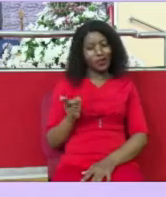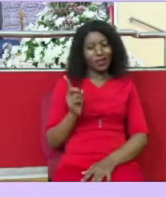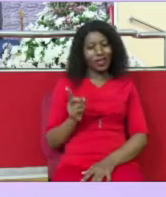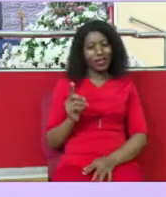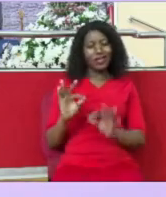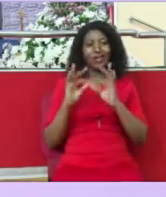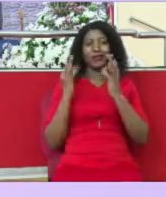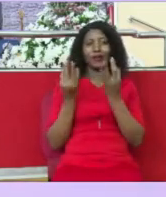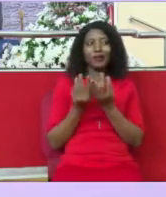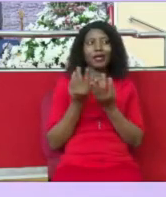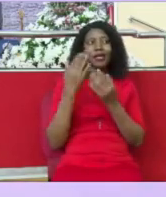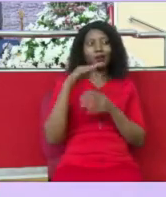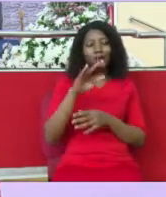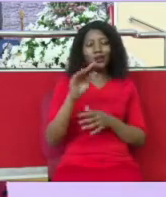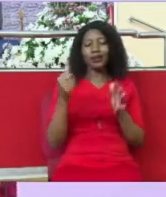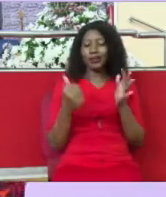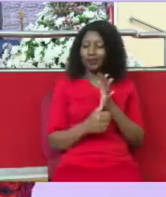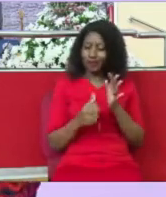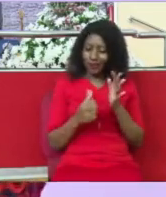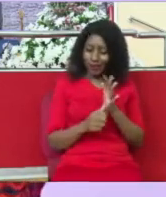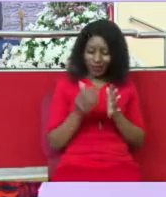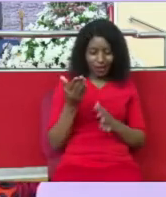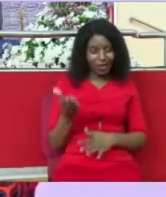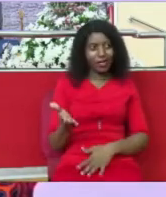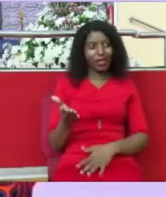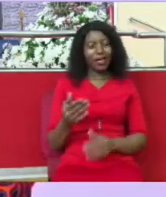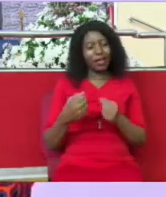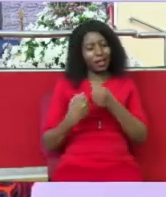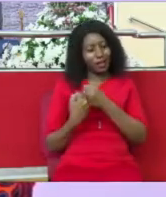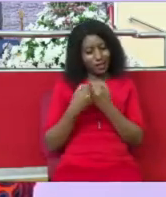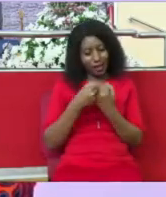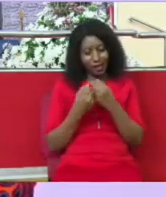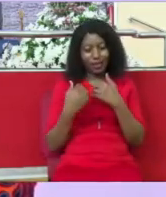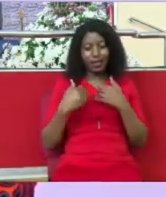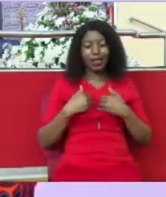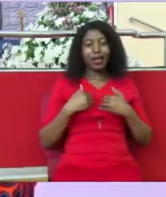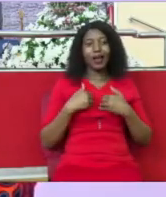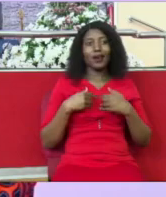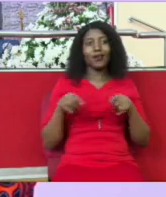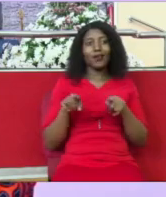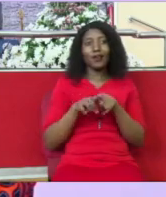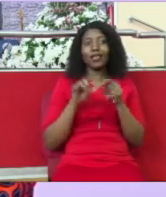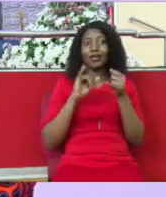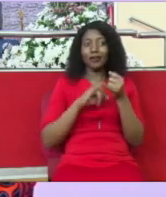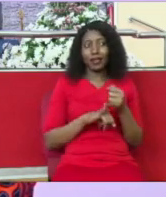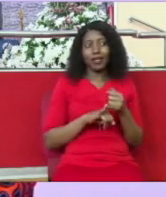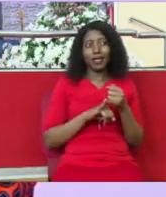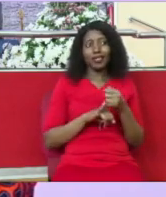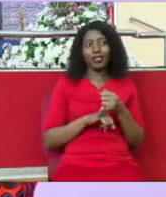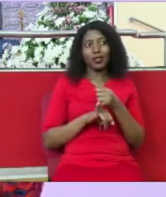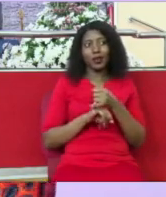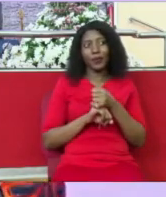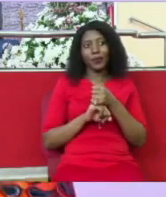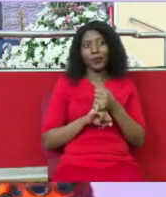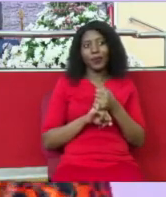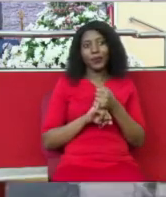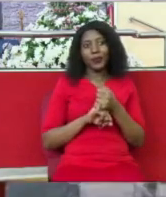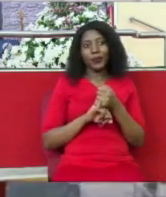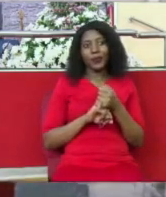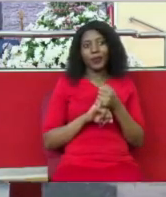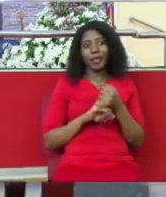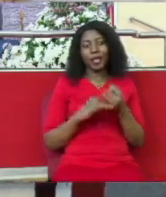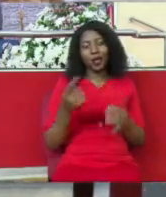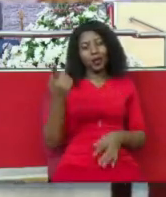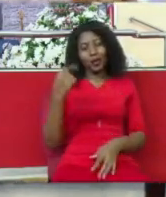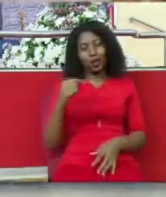in trouble. You are in a storm as a marriage. Na kwa sababu ya hiyo, doa yako iko katika dhoruba. You come to the